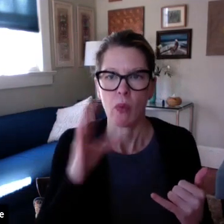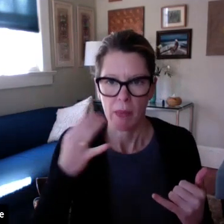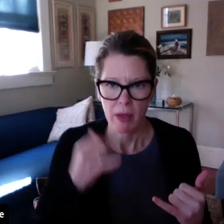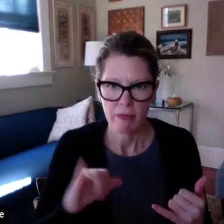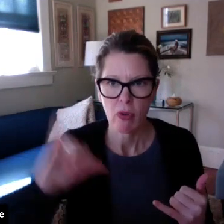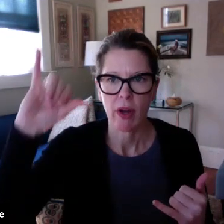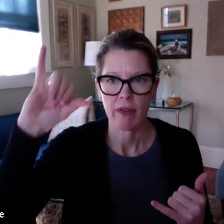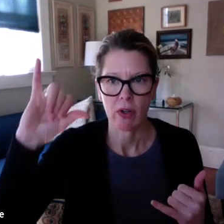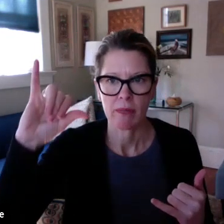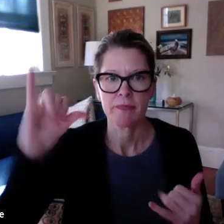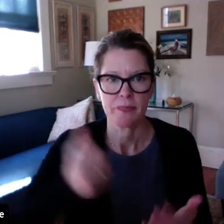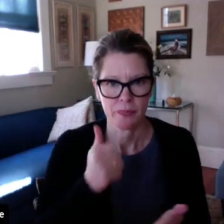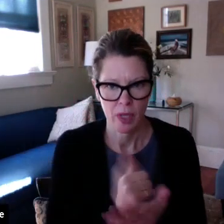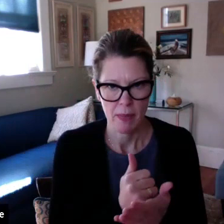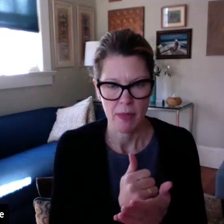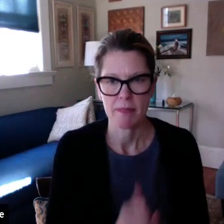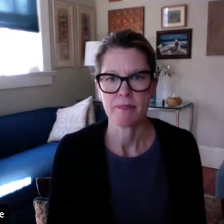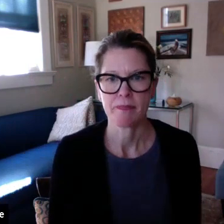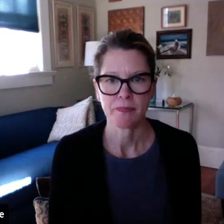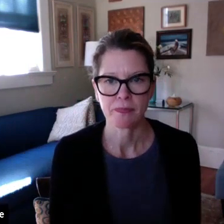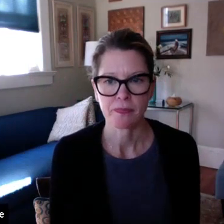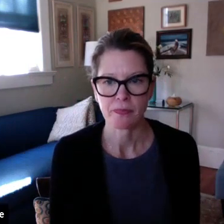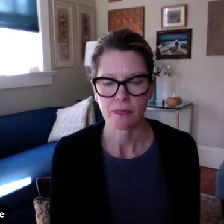be forever. Amen.